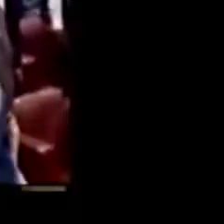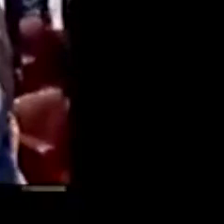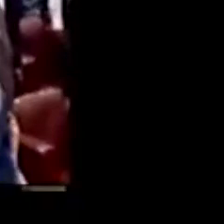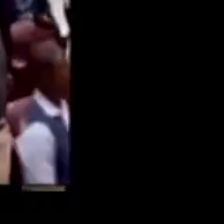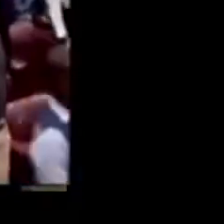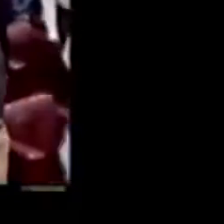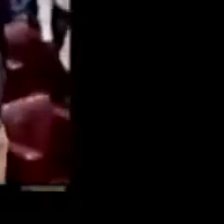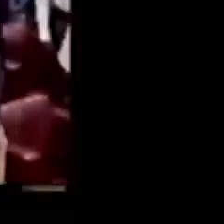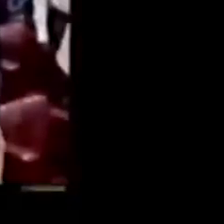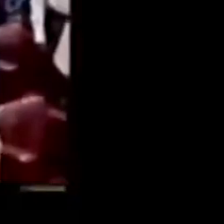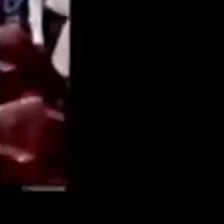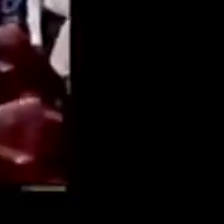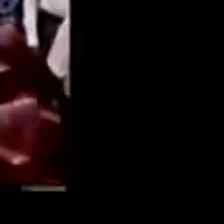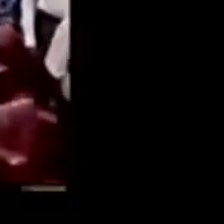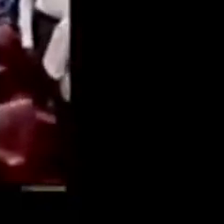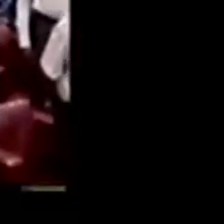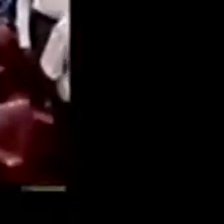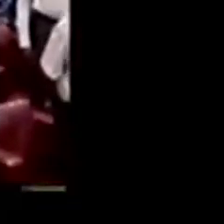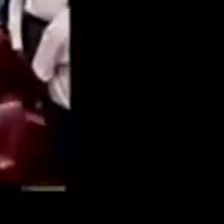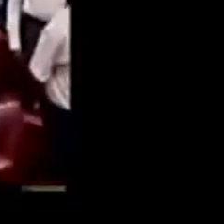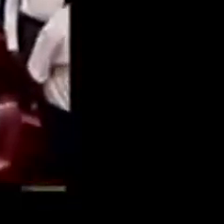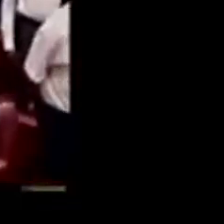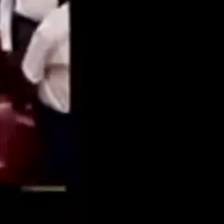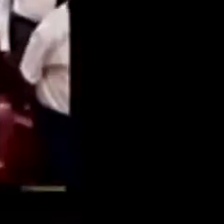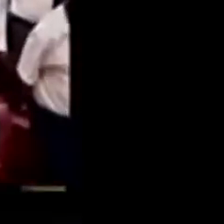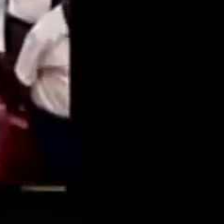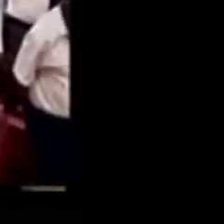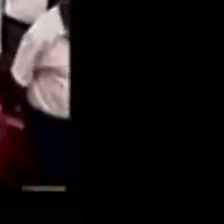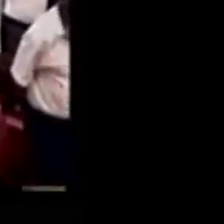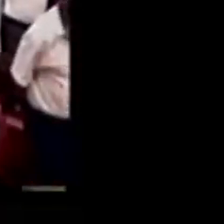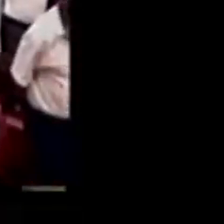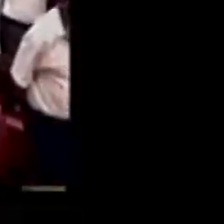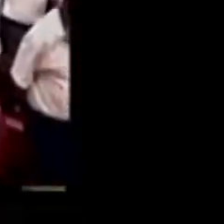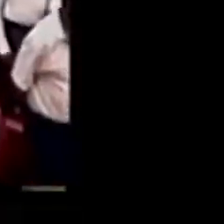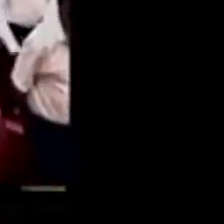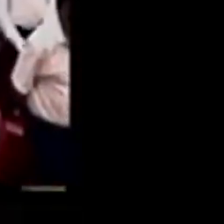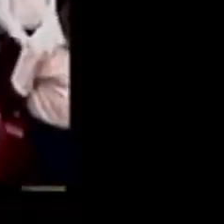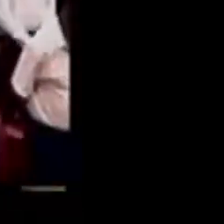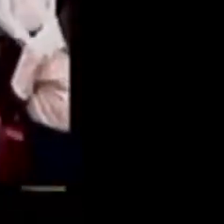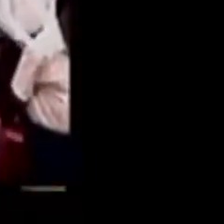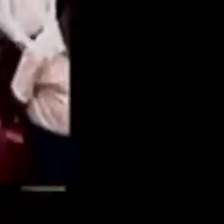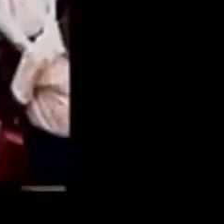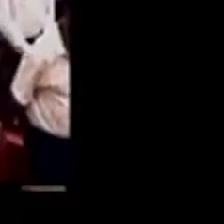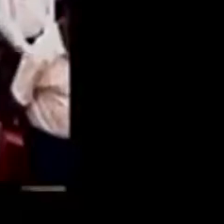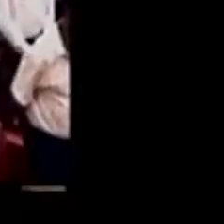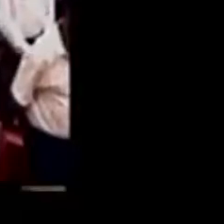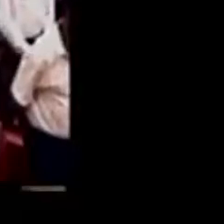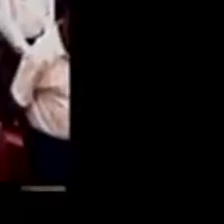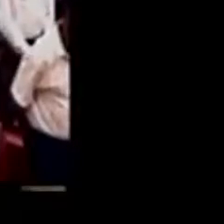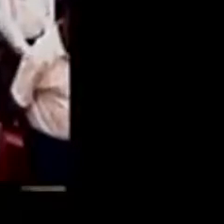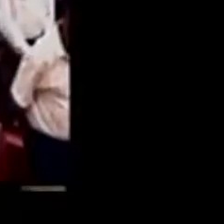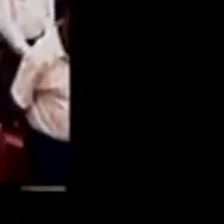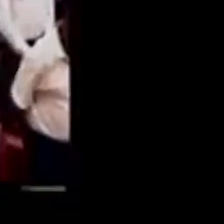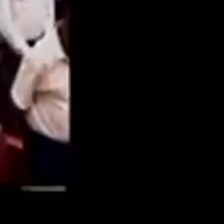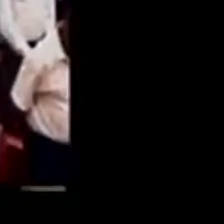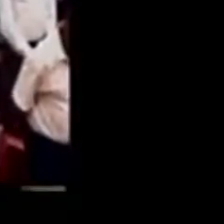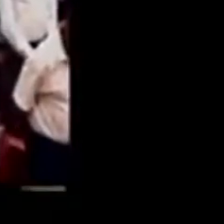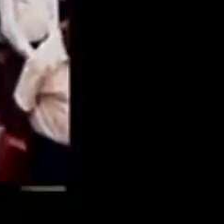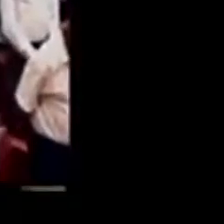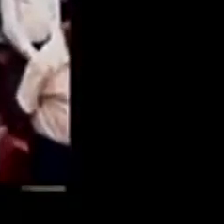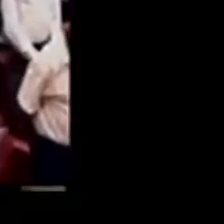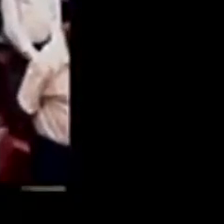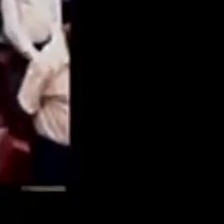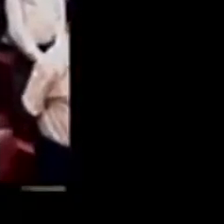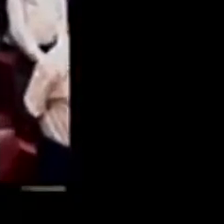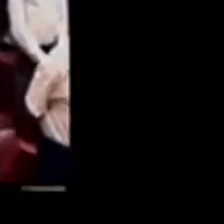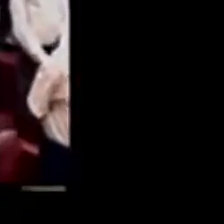example, an instruction to obey, a promise to claim. Pray for grace that you will